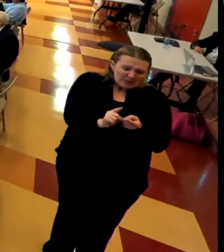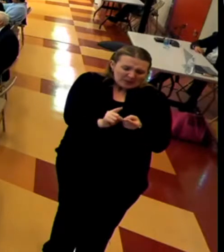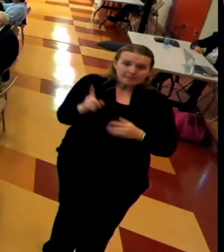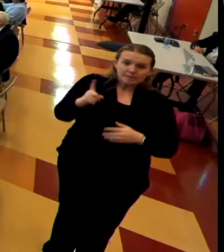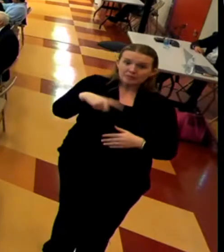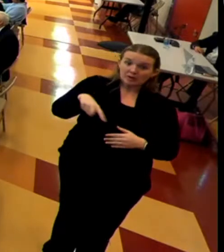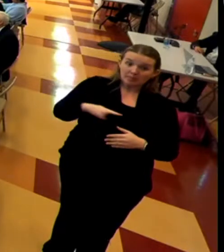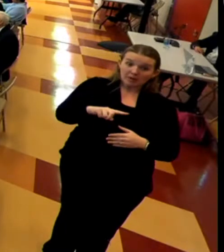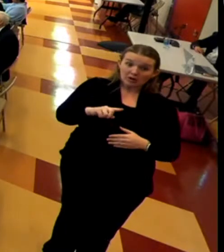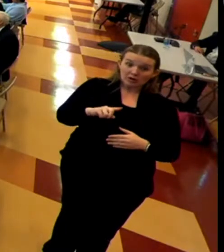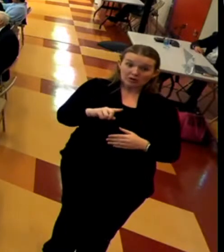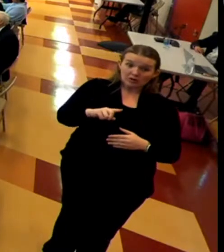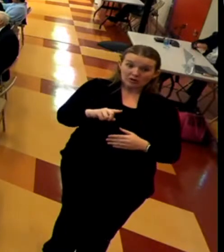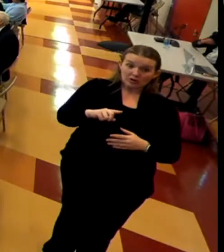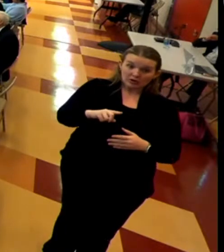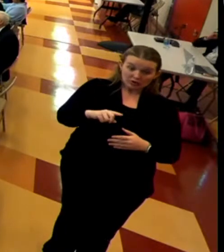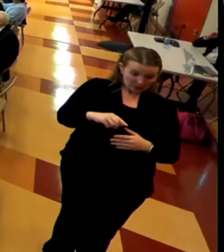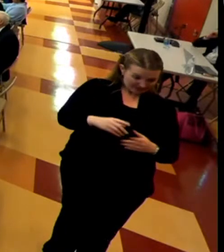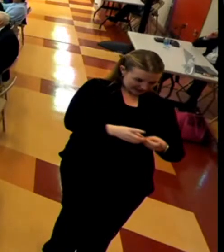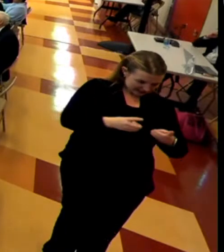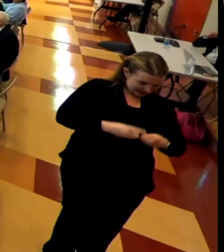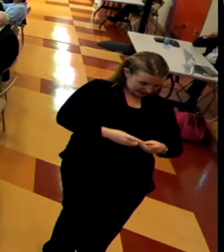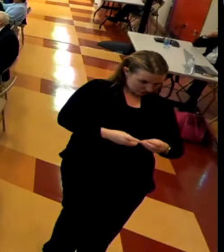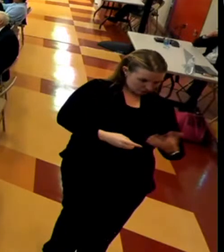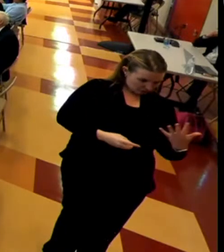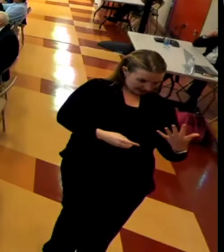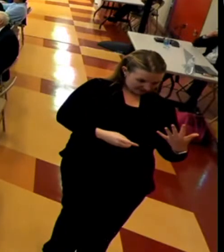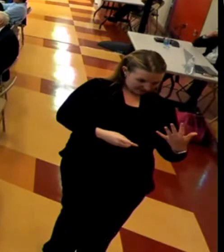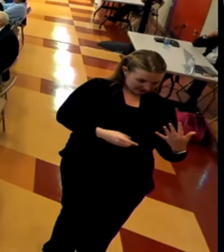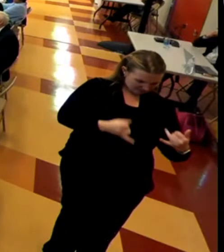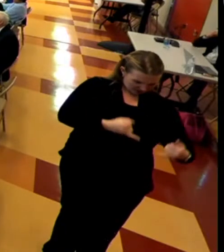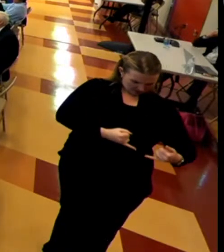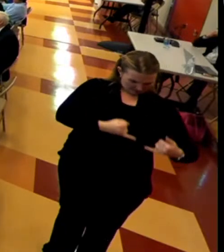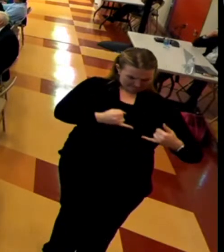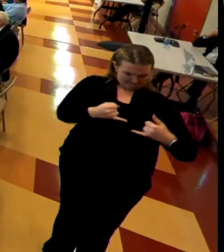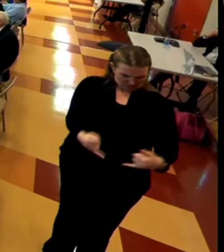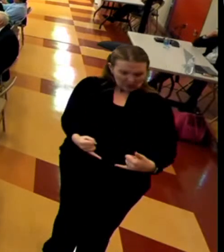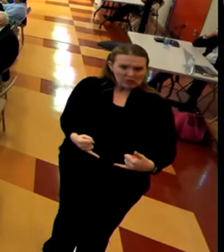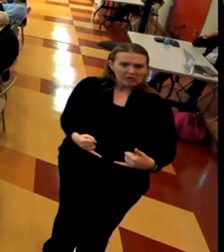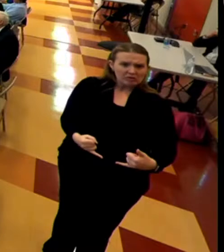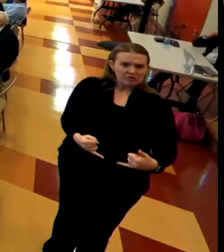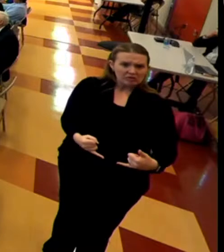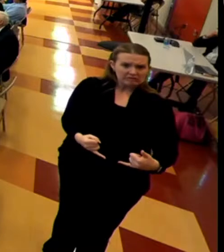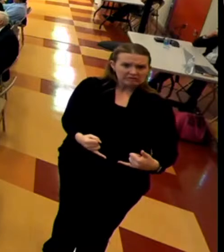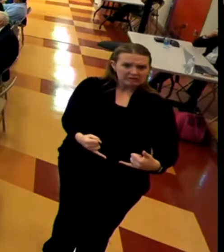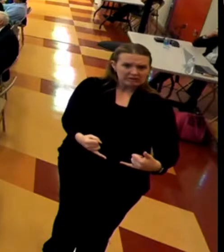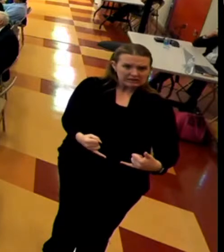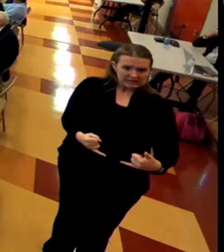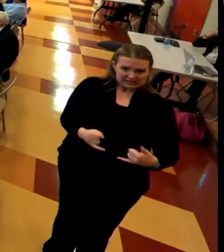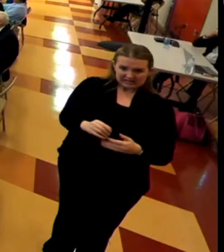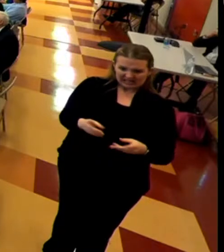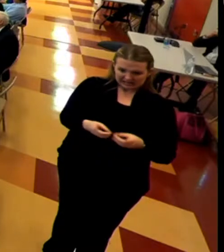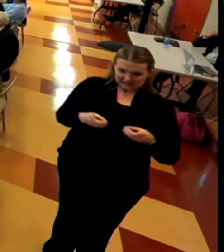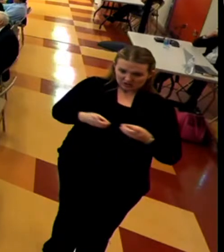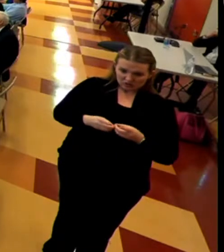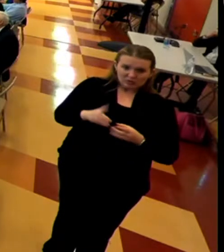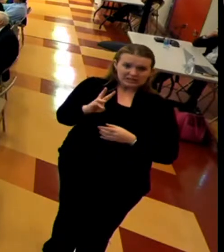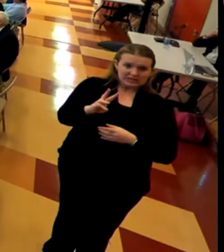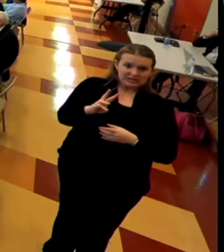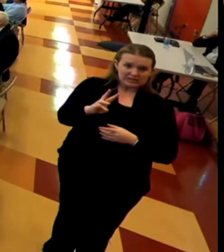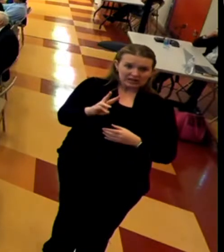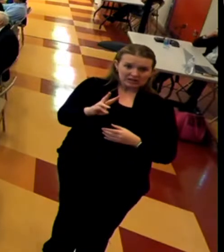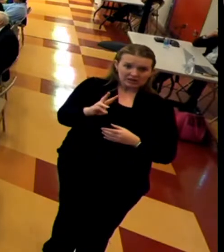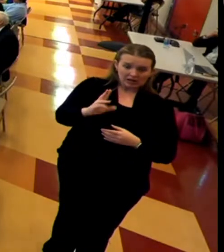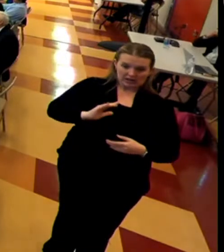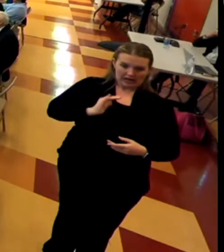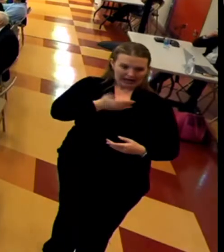the boundaries from District 5 to District 6, that will eliminate the chances for